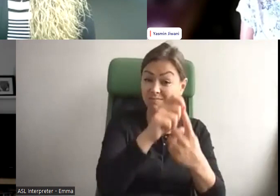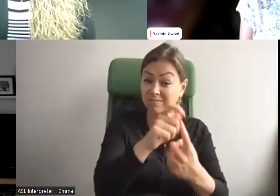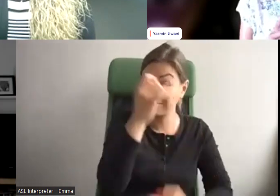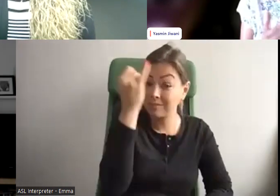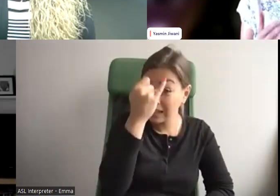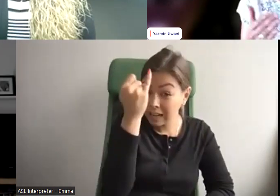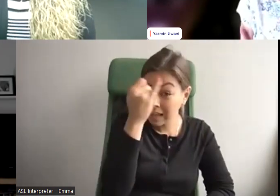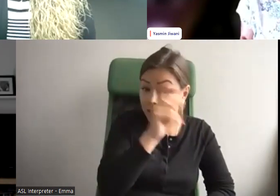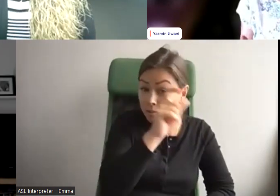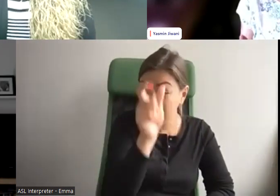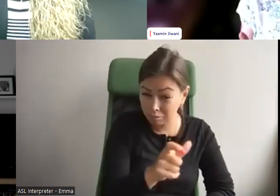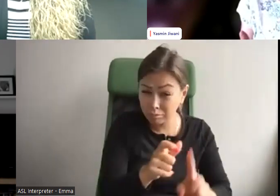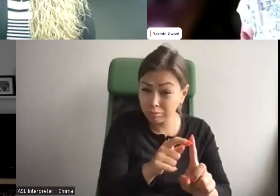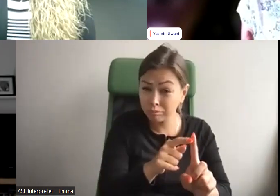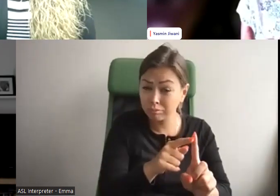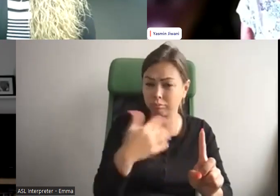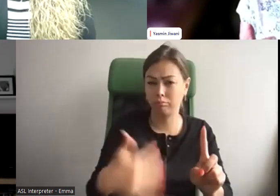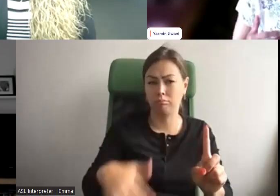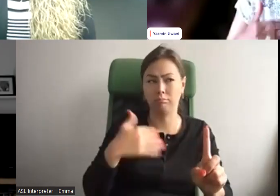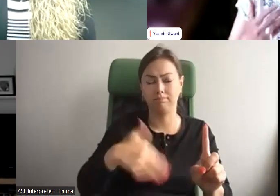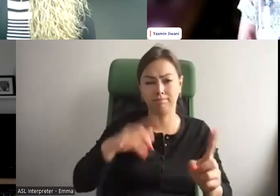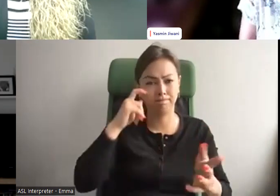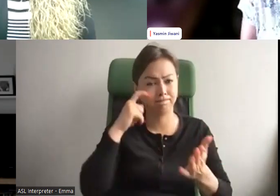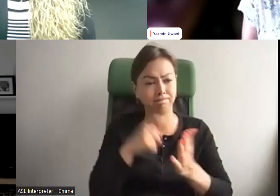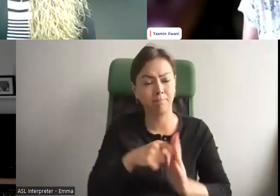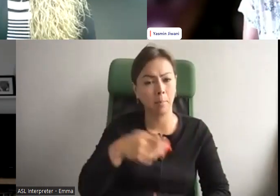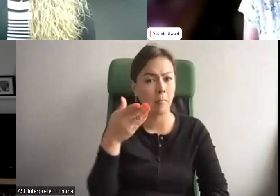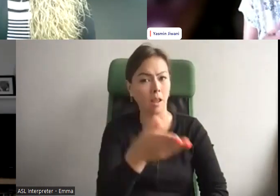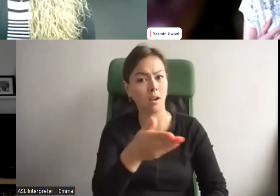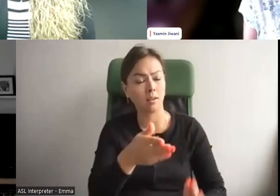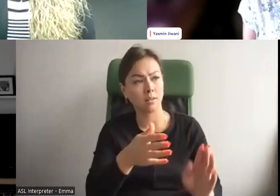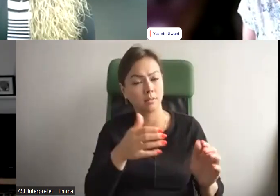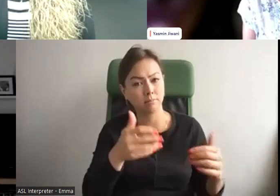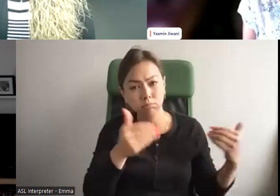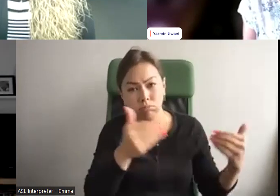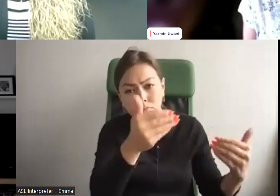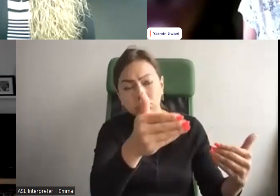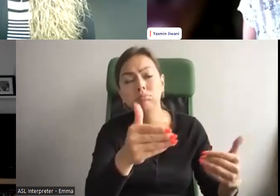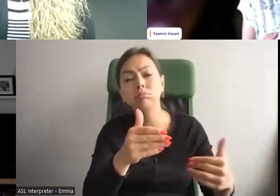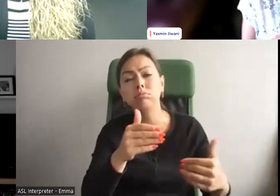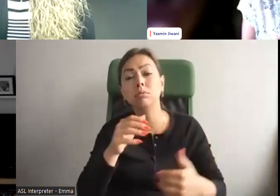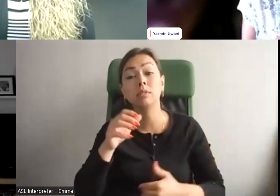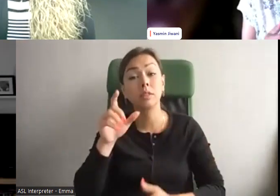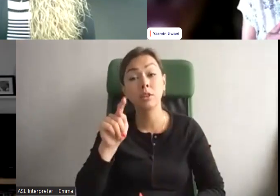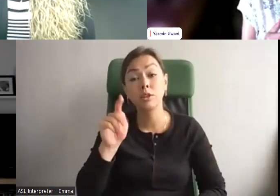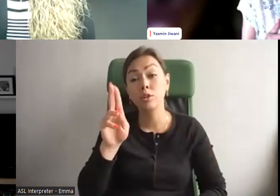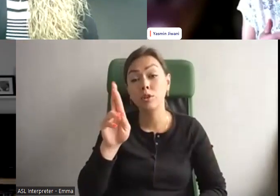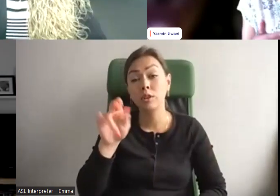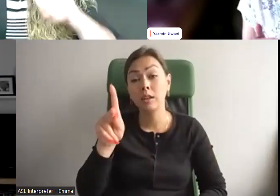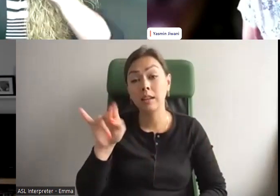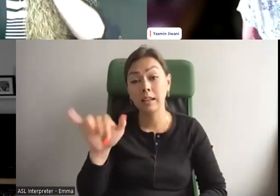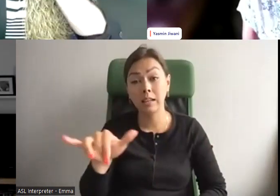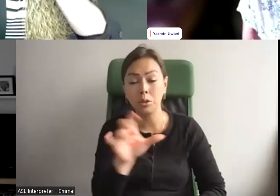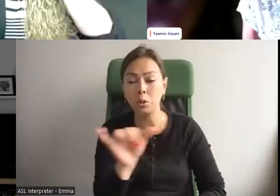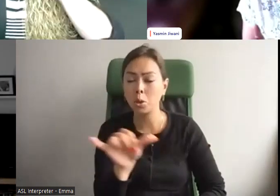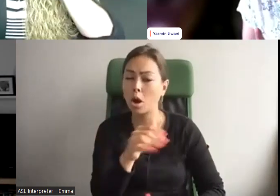reportage, it's very much present over there in terms, and you look at the Turkish one, it's very much present there. In Canada, it tends to